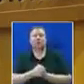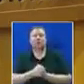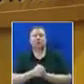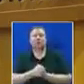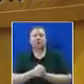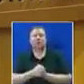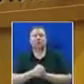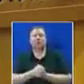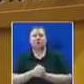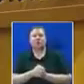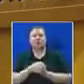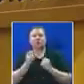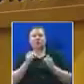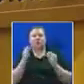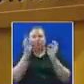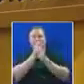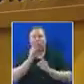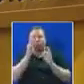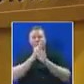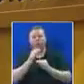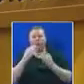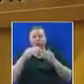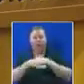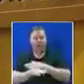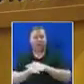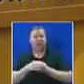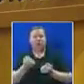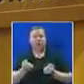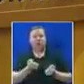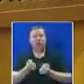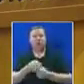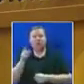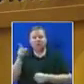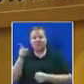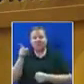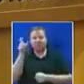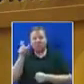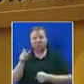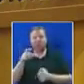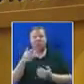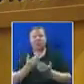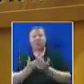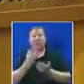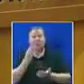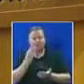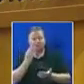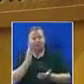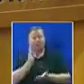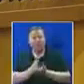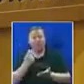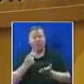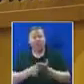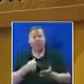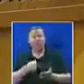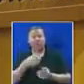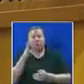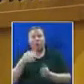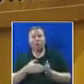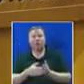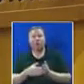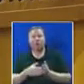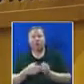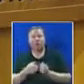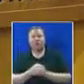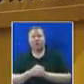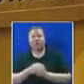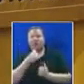Malem. So I've taken it. He must pay me 1 million or else I'm taking him to court. He has